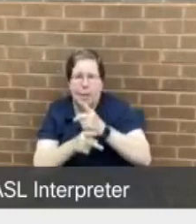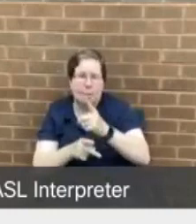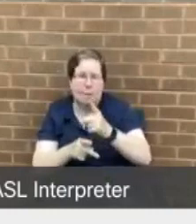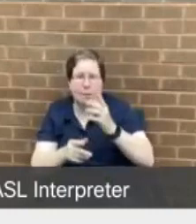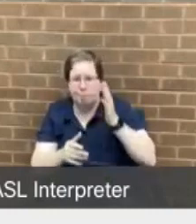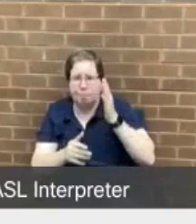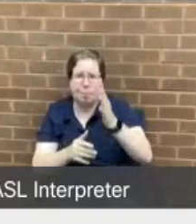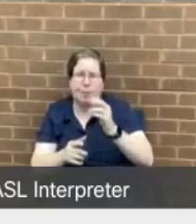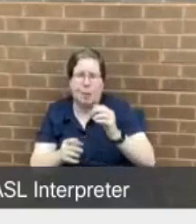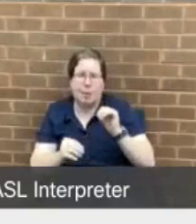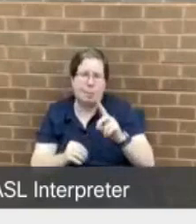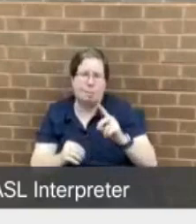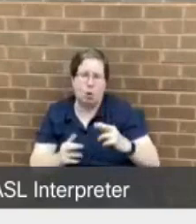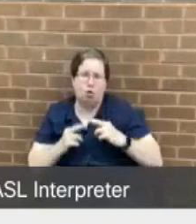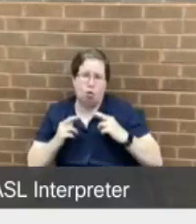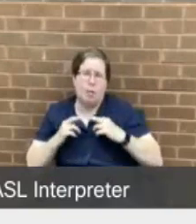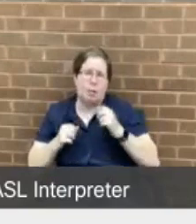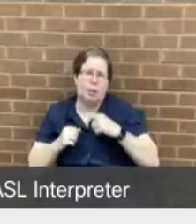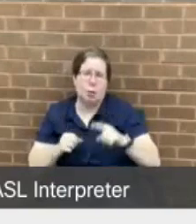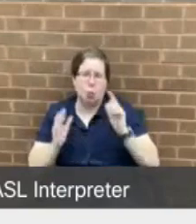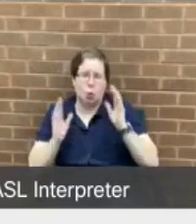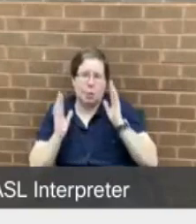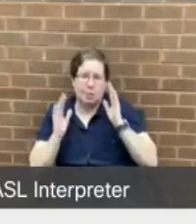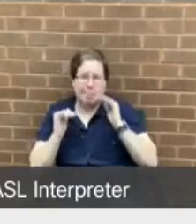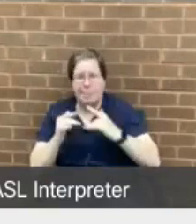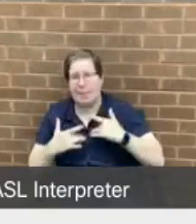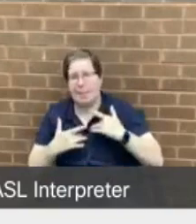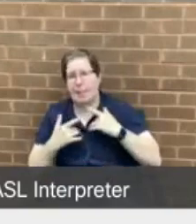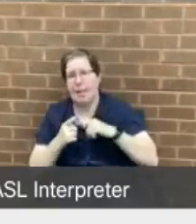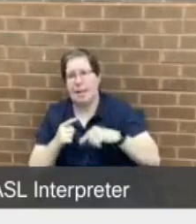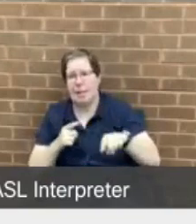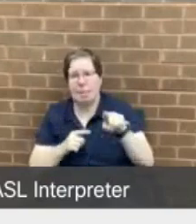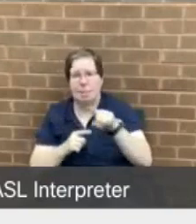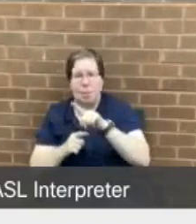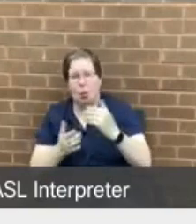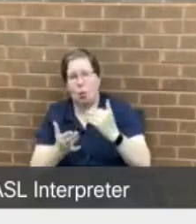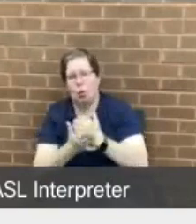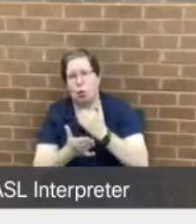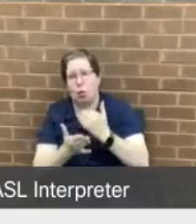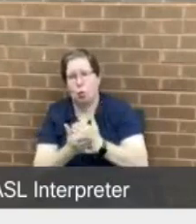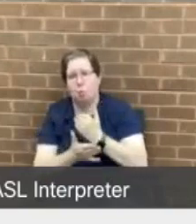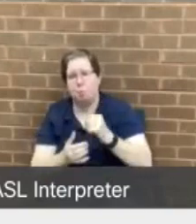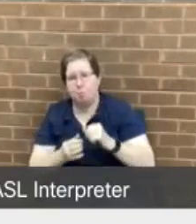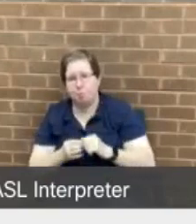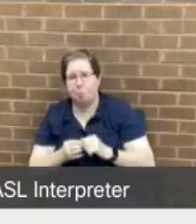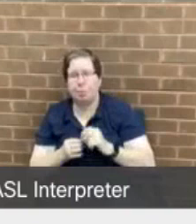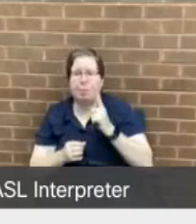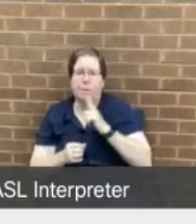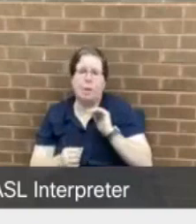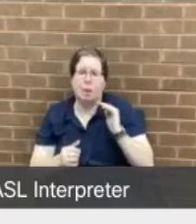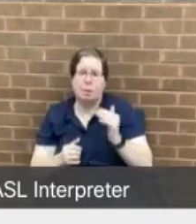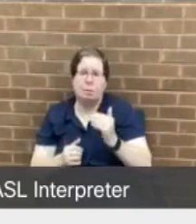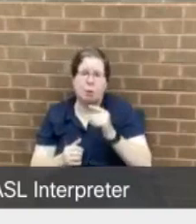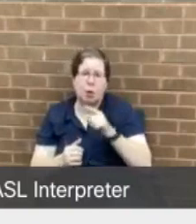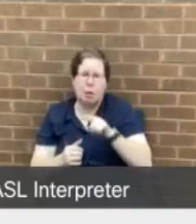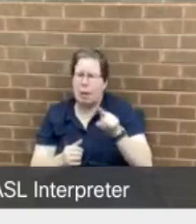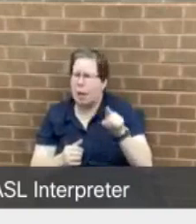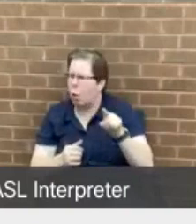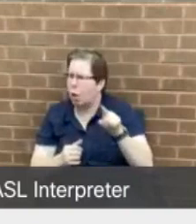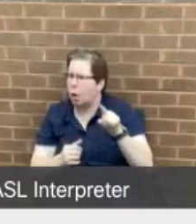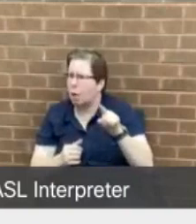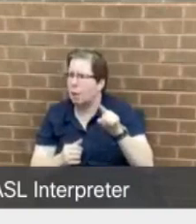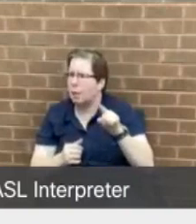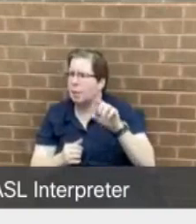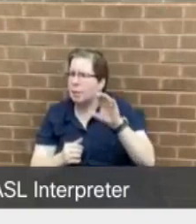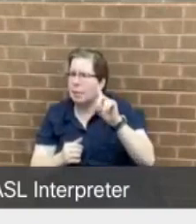Maryland resident. And so we're excited about the efficiencies as well as the securities that brings us. For our CDL customers, the expiration